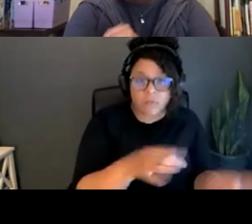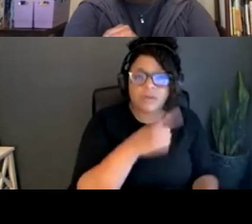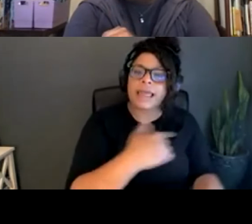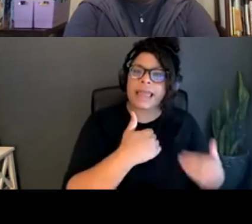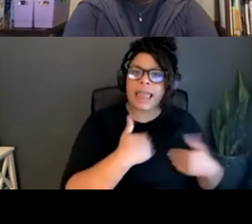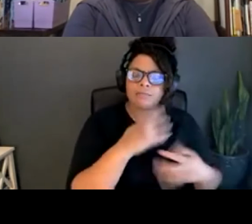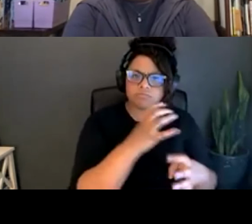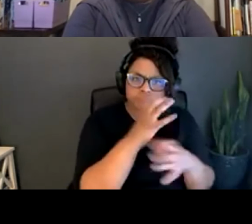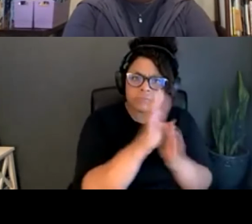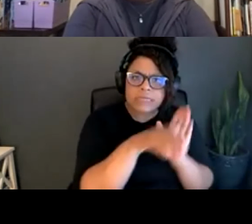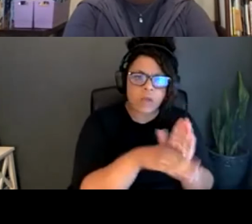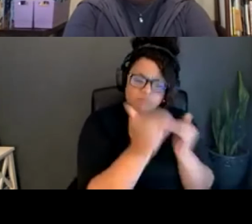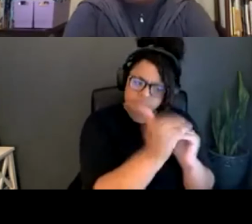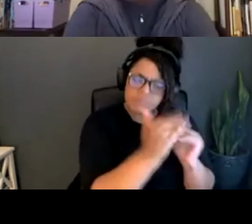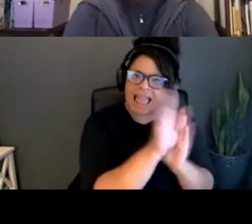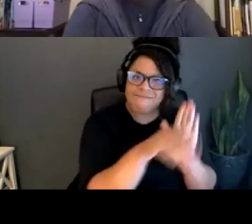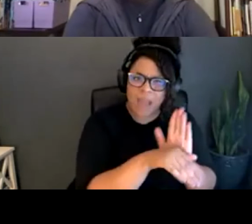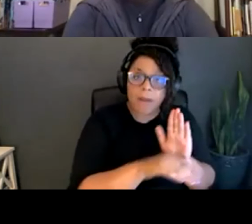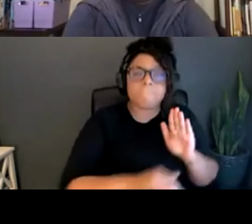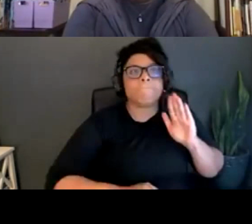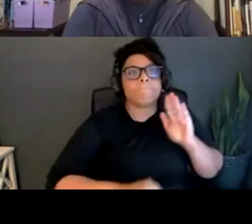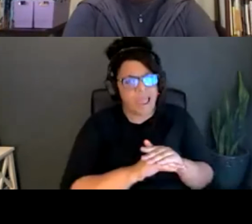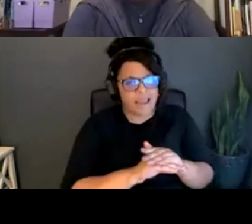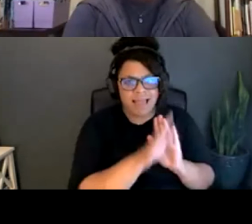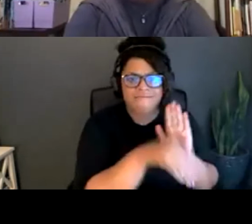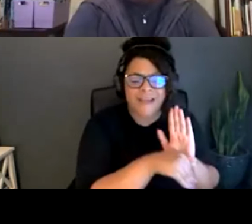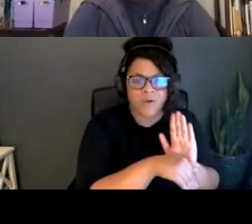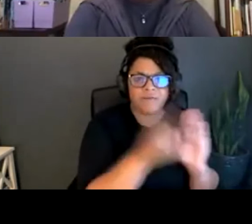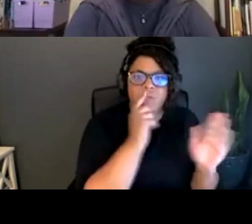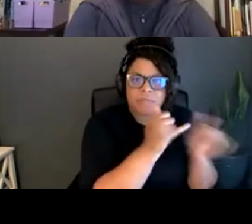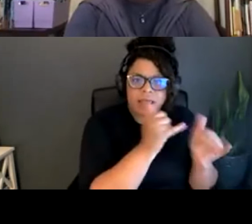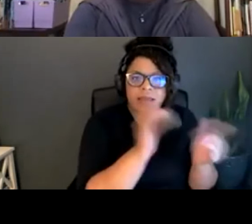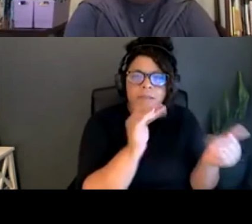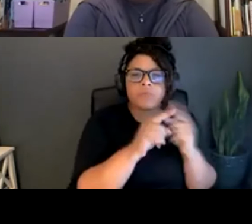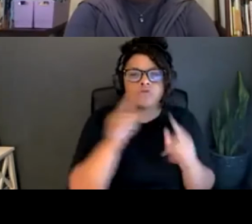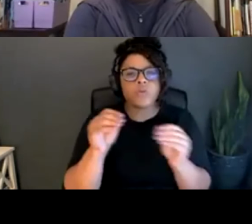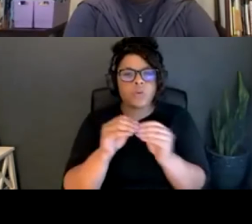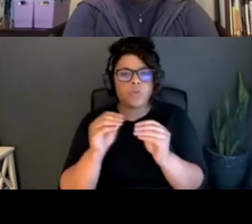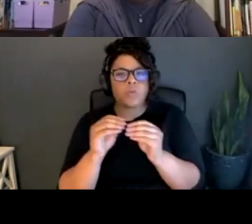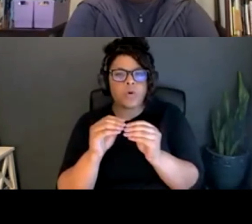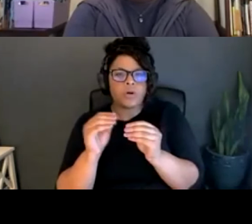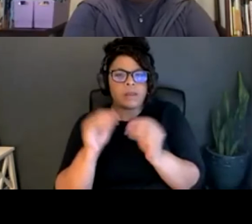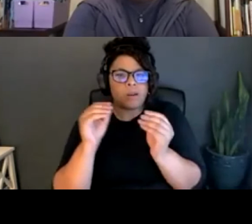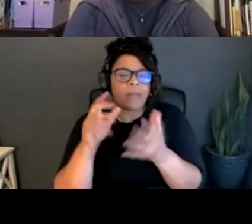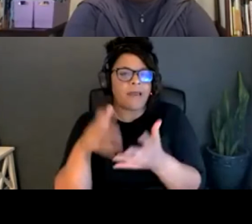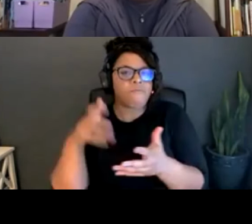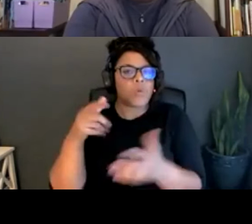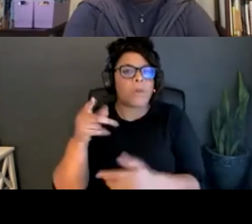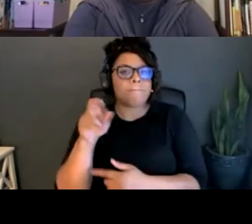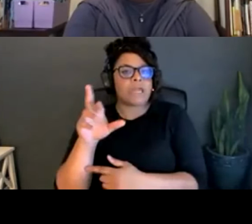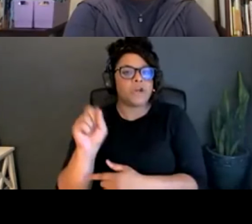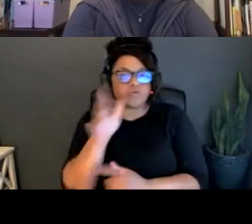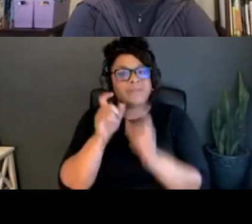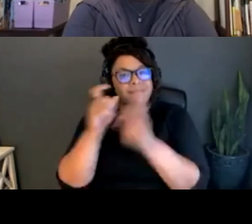rigid schedule of 30 minutes at best, compared to their more affluent peers who are given the luxury